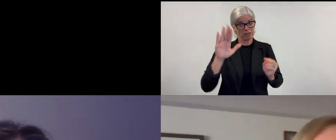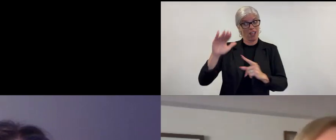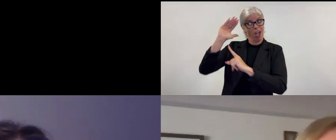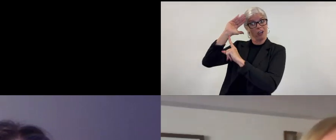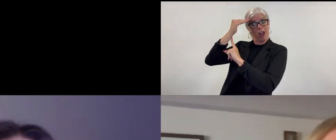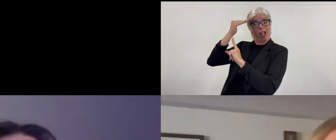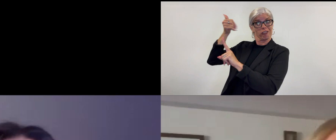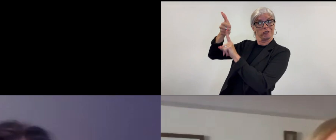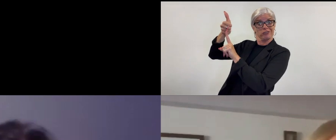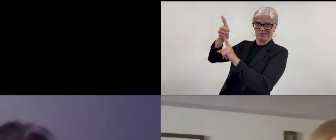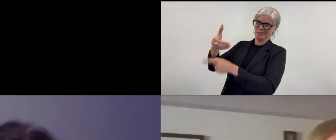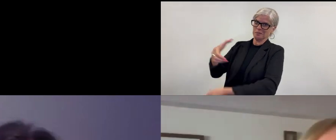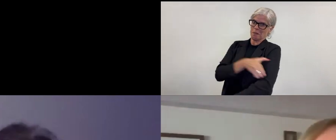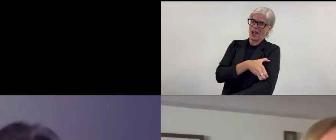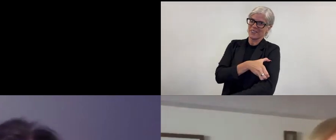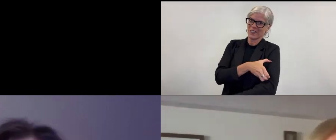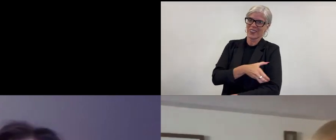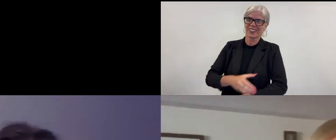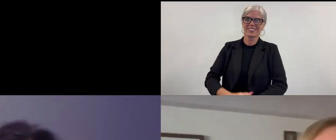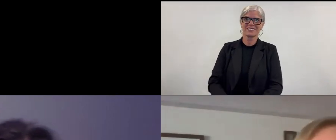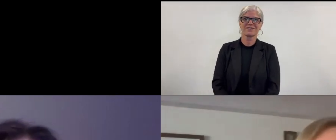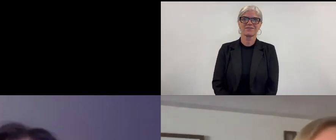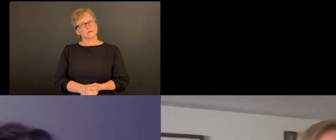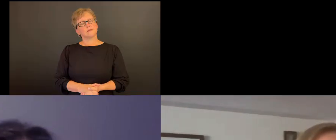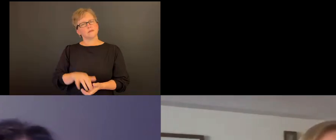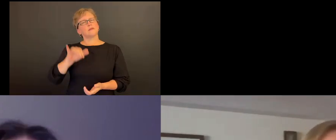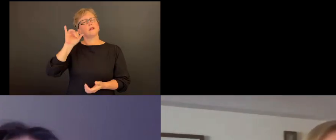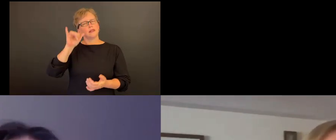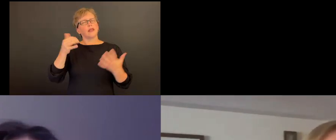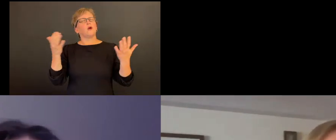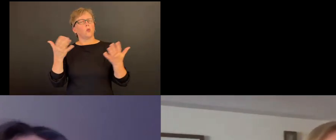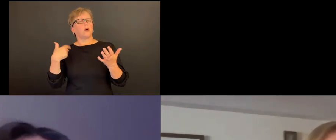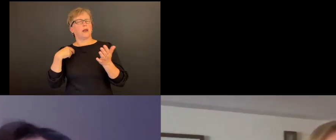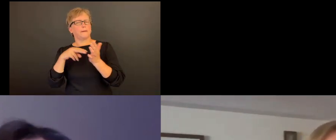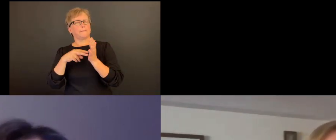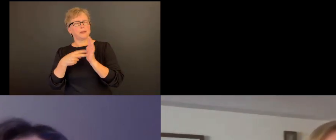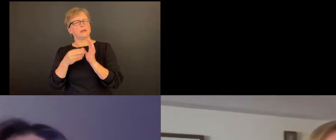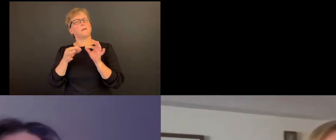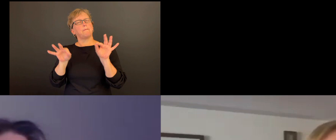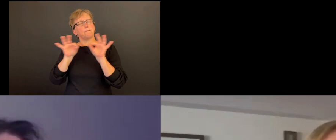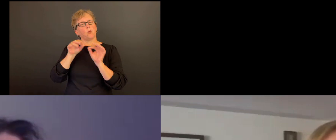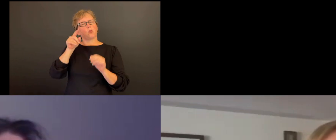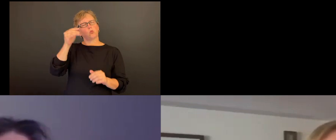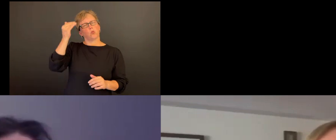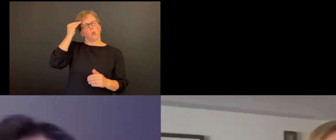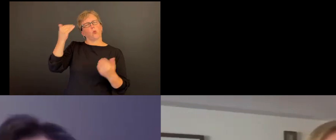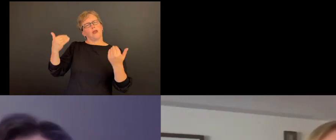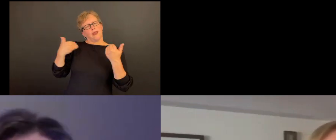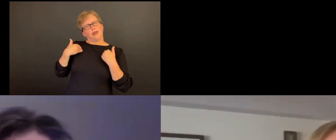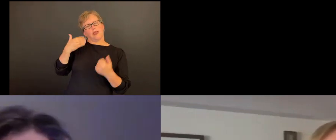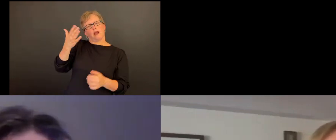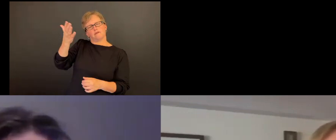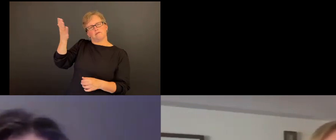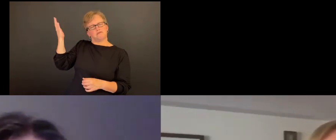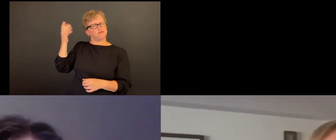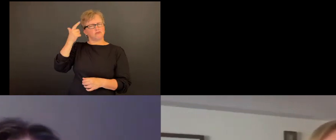is power. So that's what I'm saying. As long as you know that this stuff is out there, it's up to you to decide